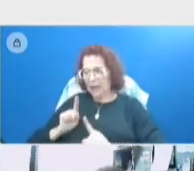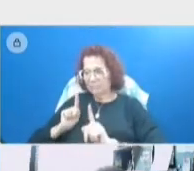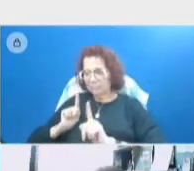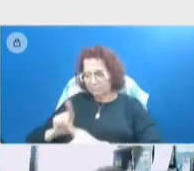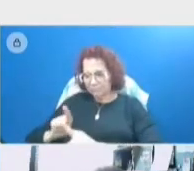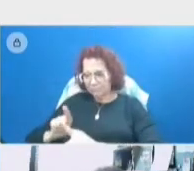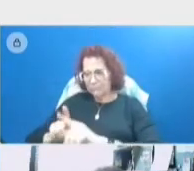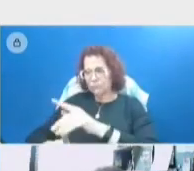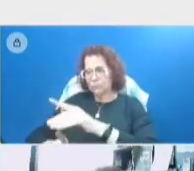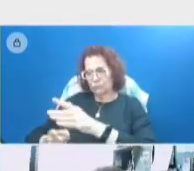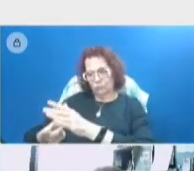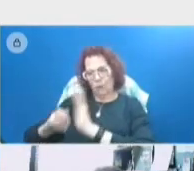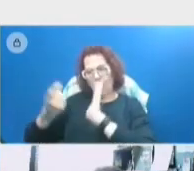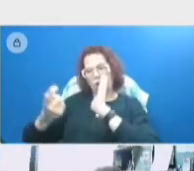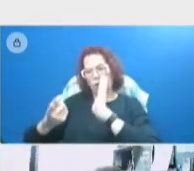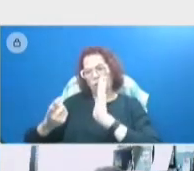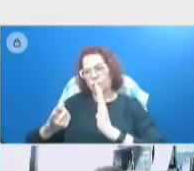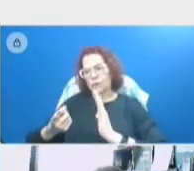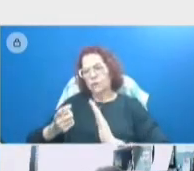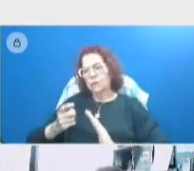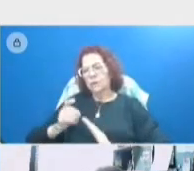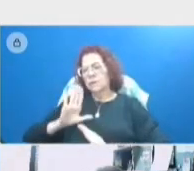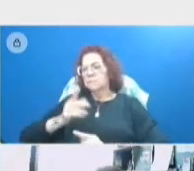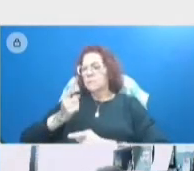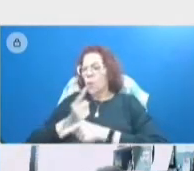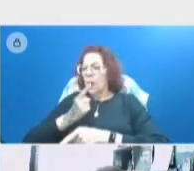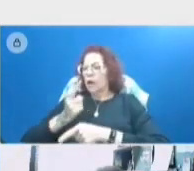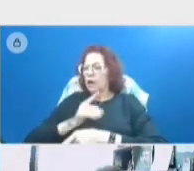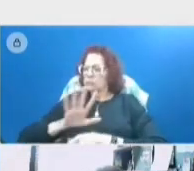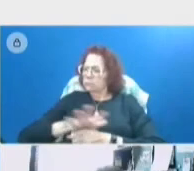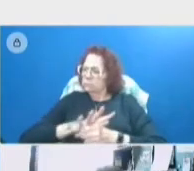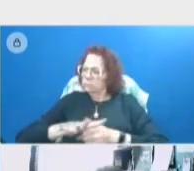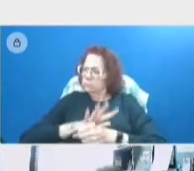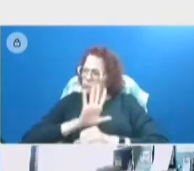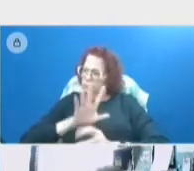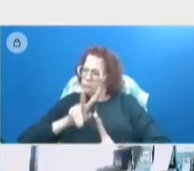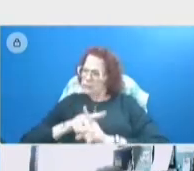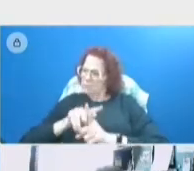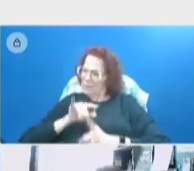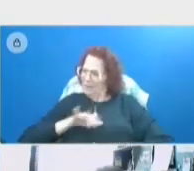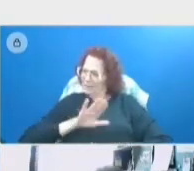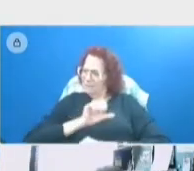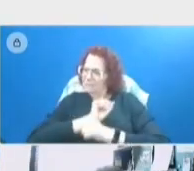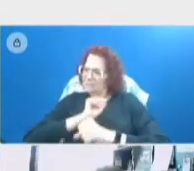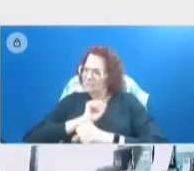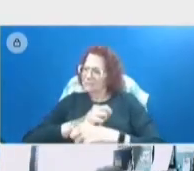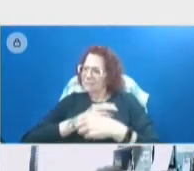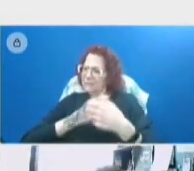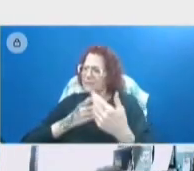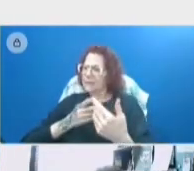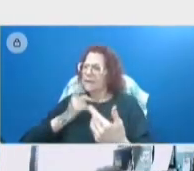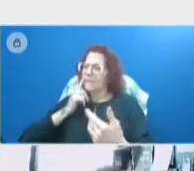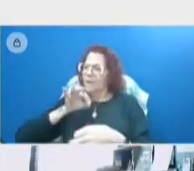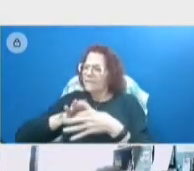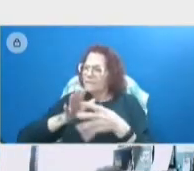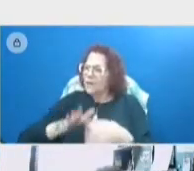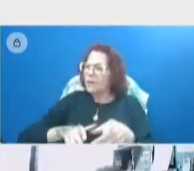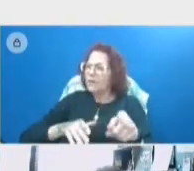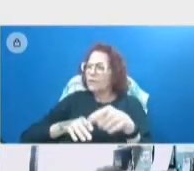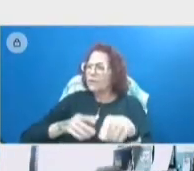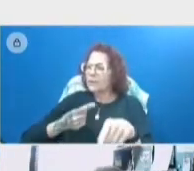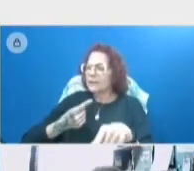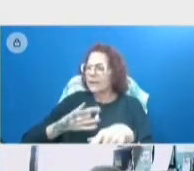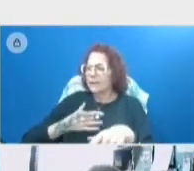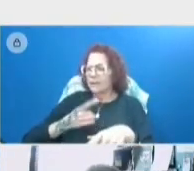at their regular poll sites. But for the voter that finds themselves in extremis and can't,